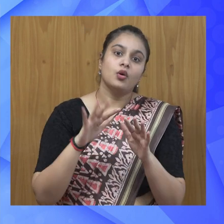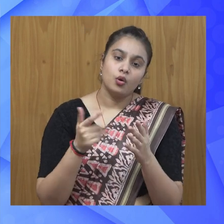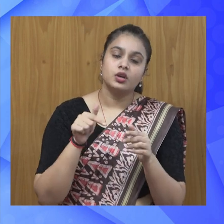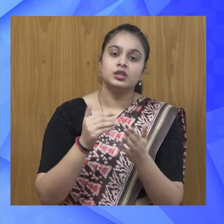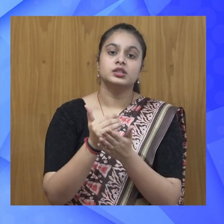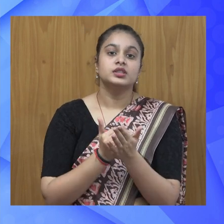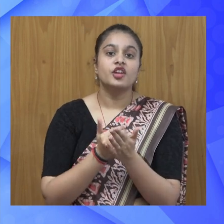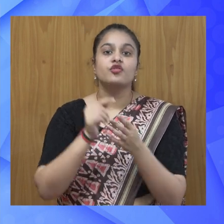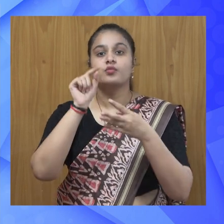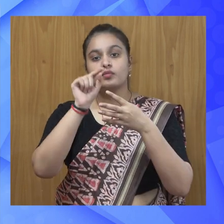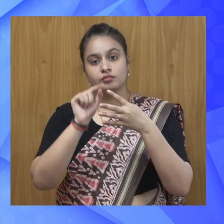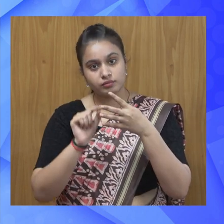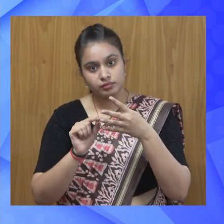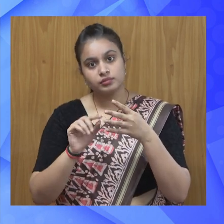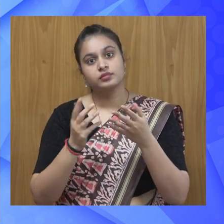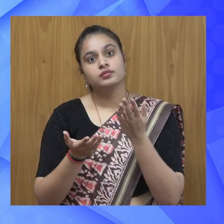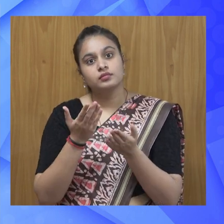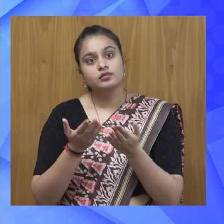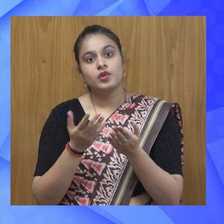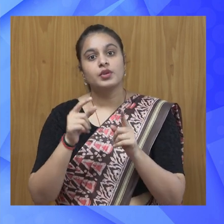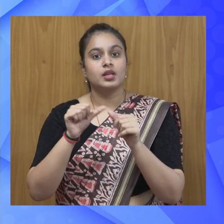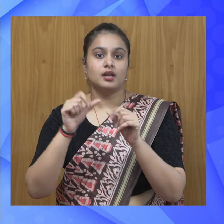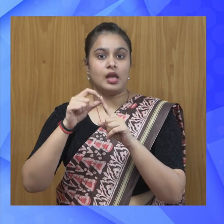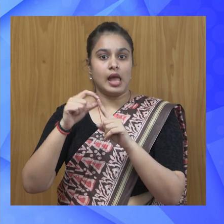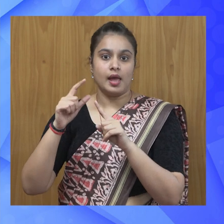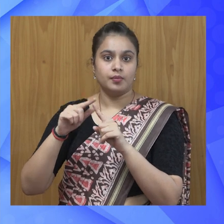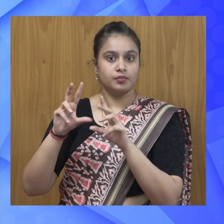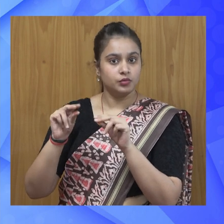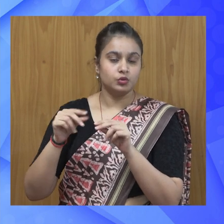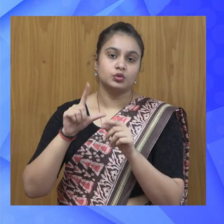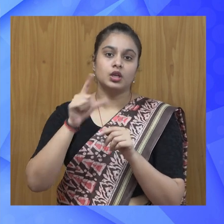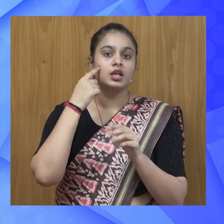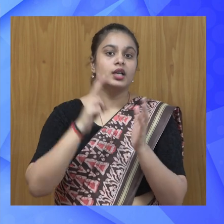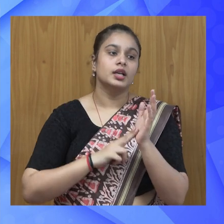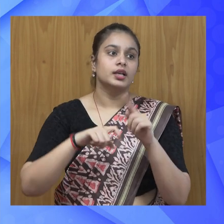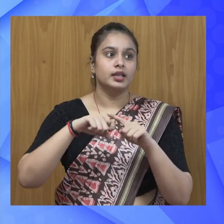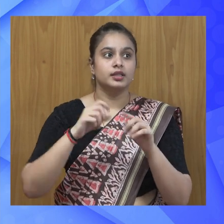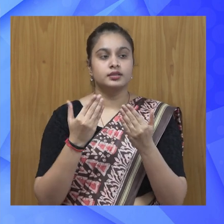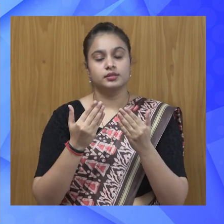safety features are not, you know, they are not there on the app. So you can go through this link also. Next.